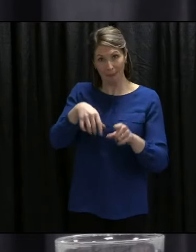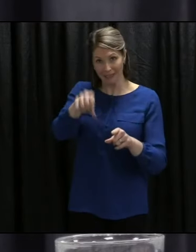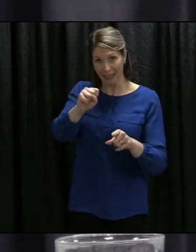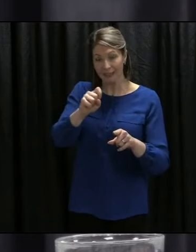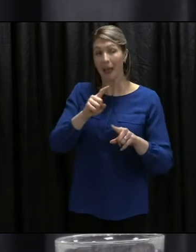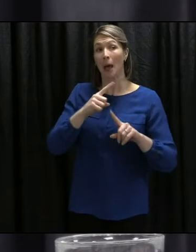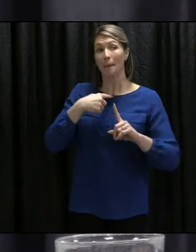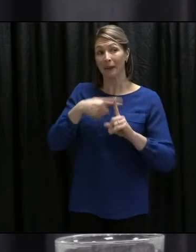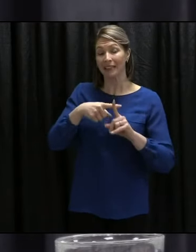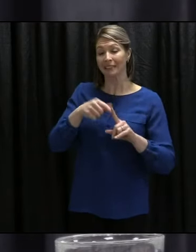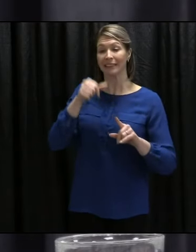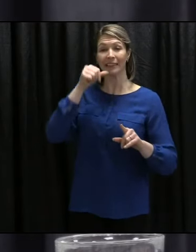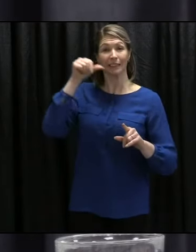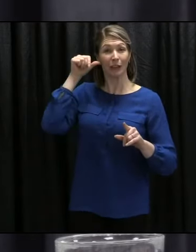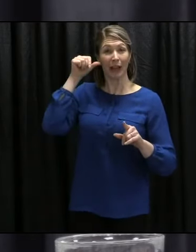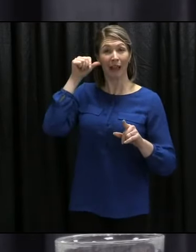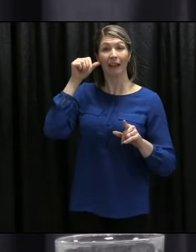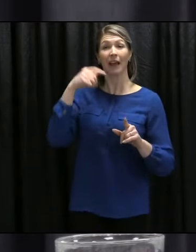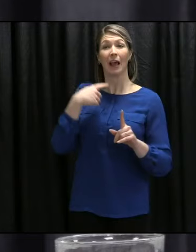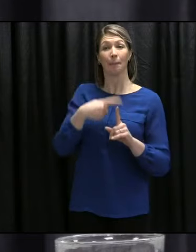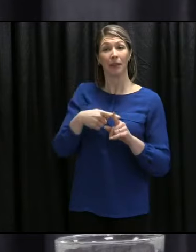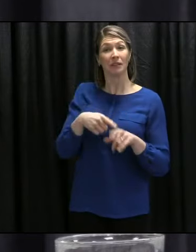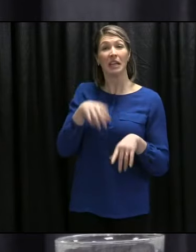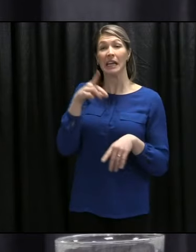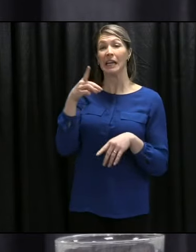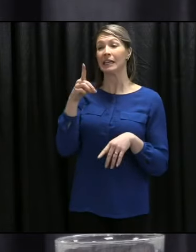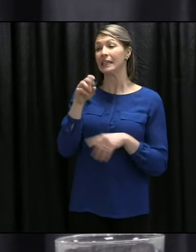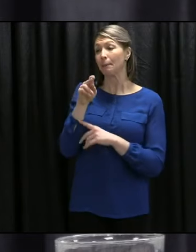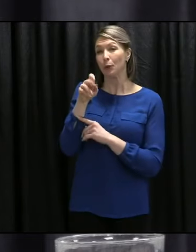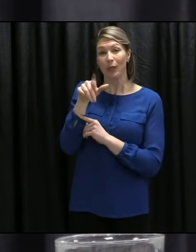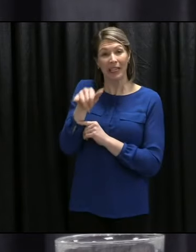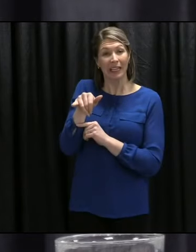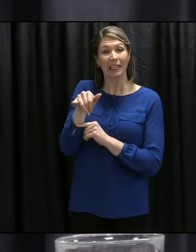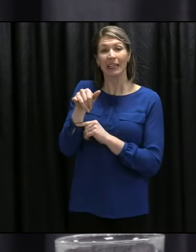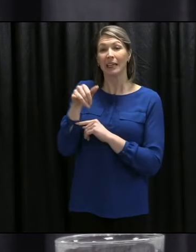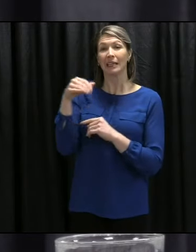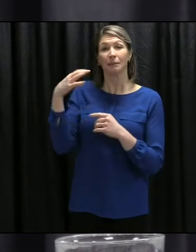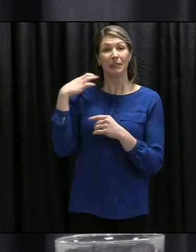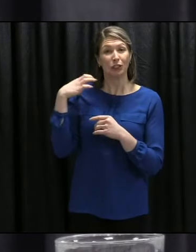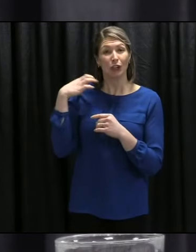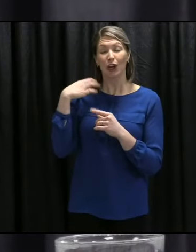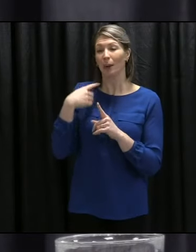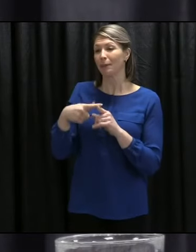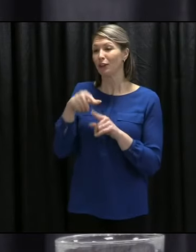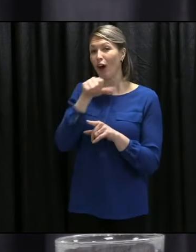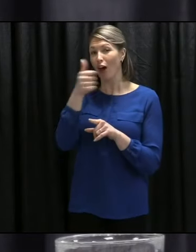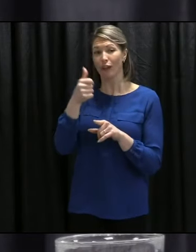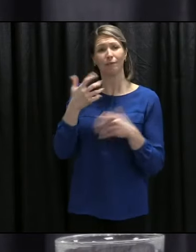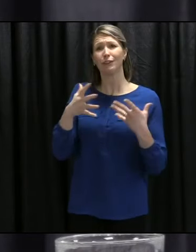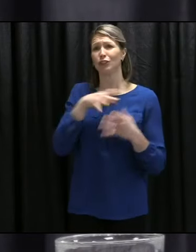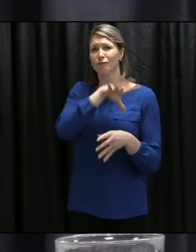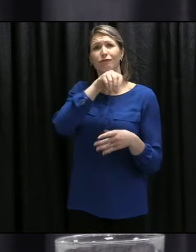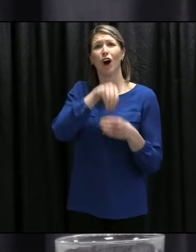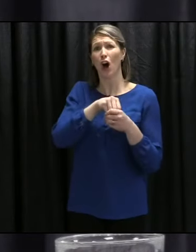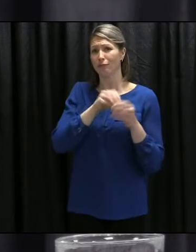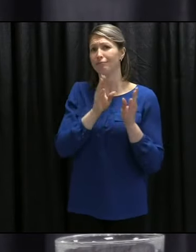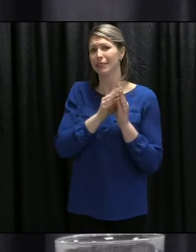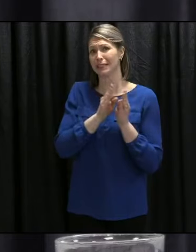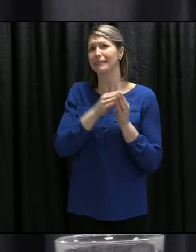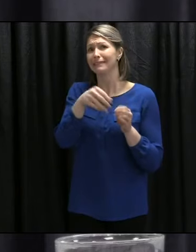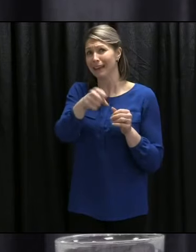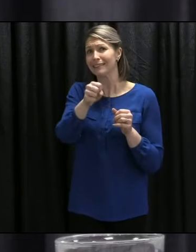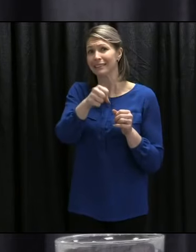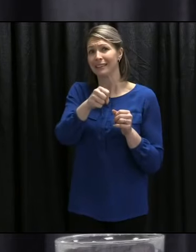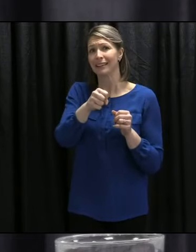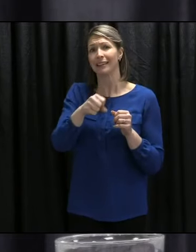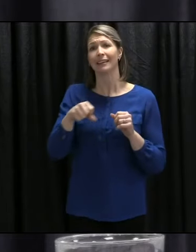of view of some of the organizations that we want to talk to, according to information I was given yesterday, at